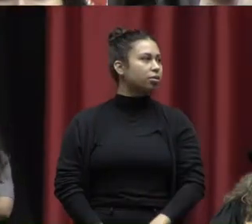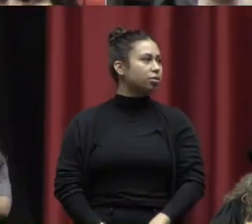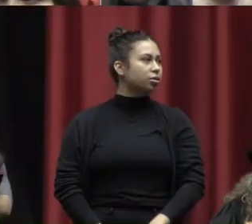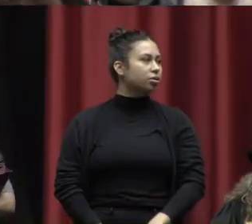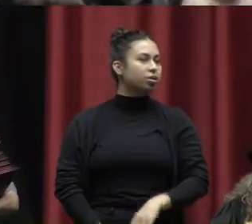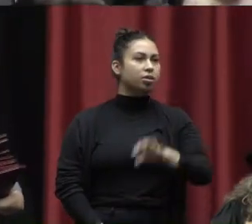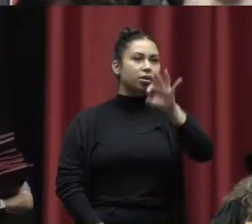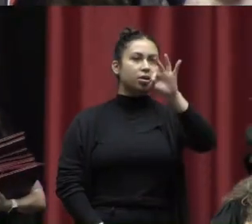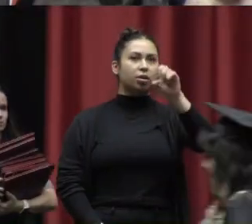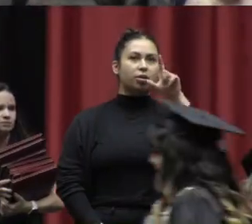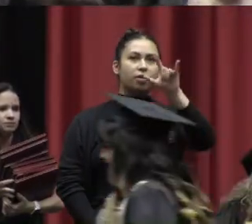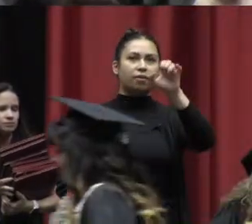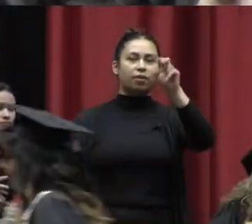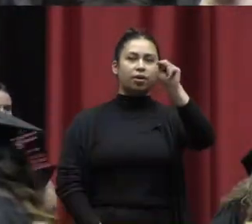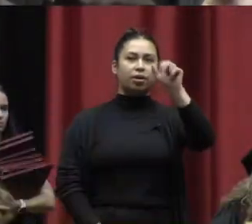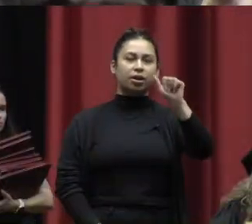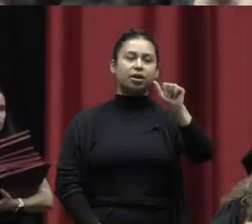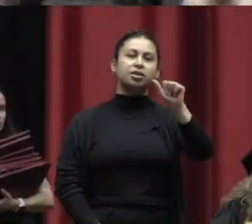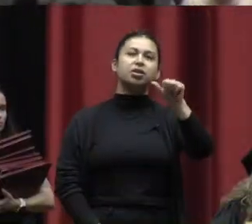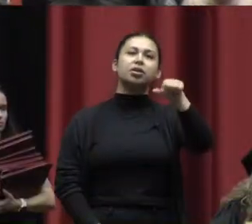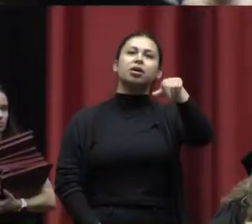Feliz Vigil.